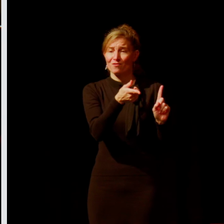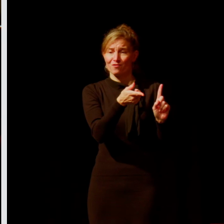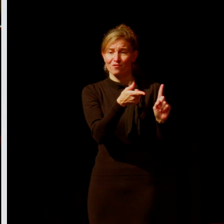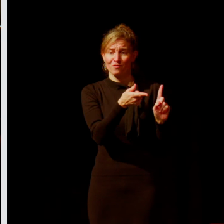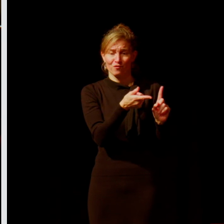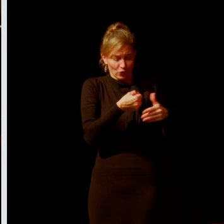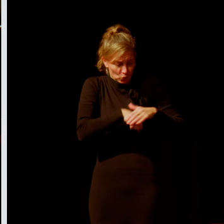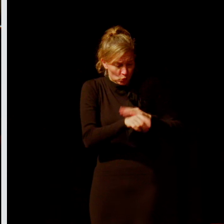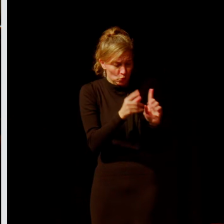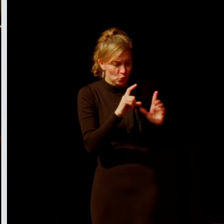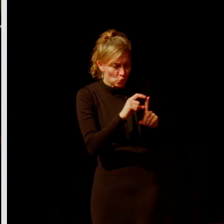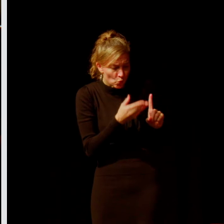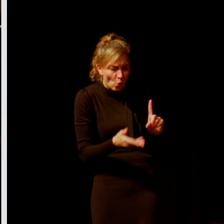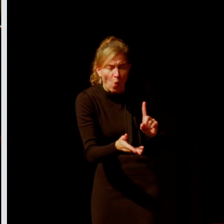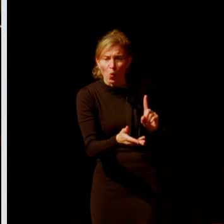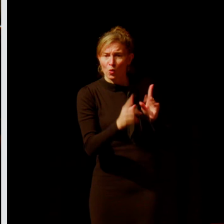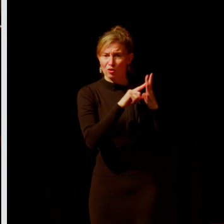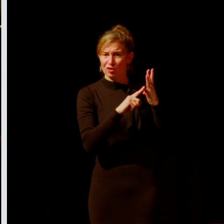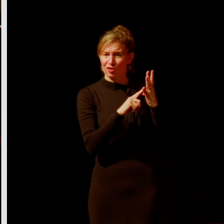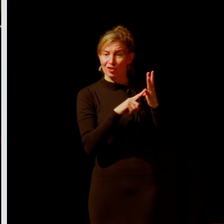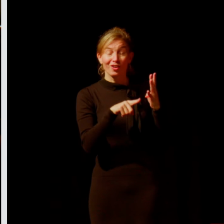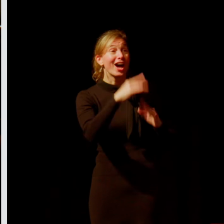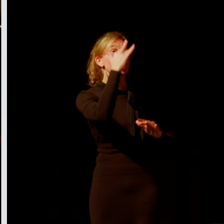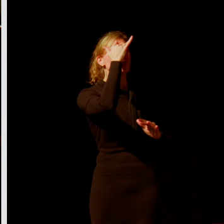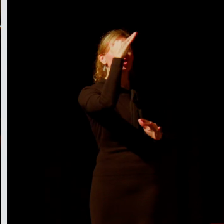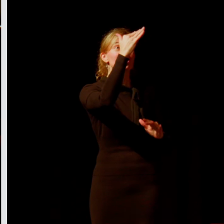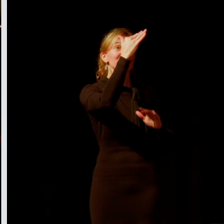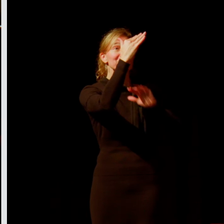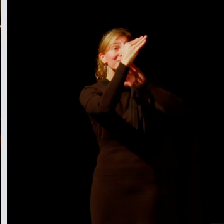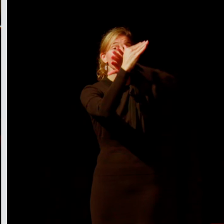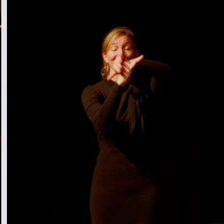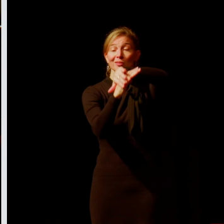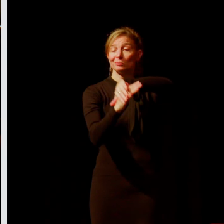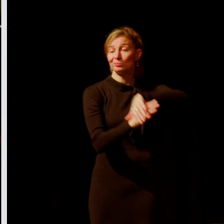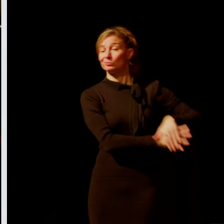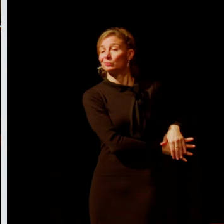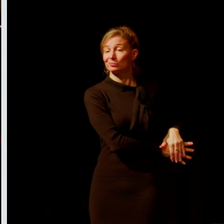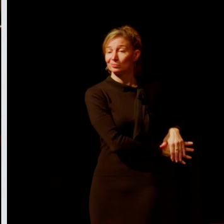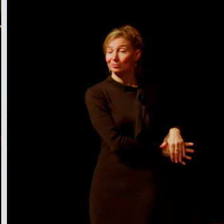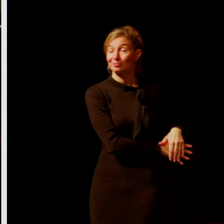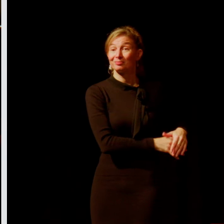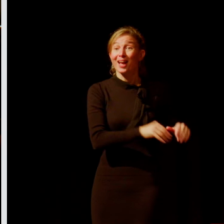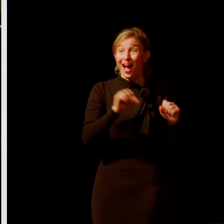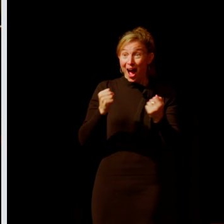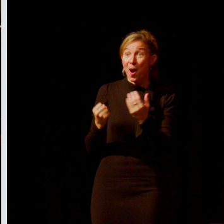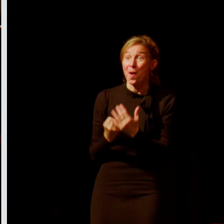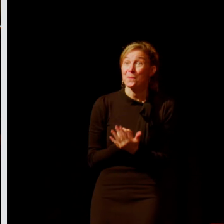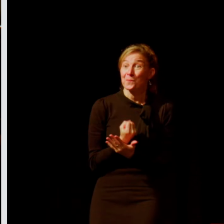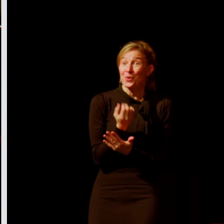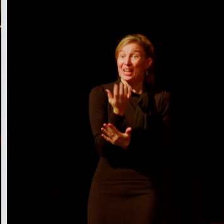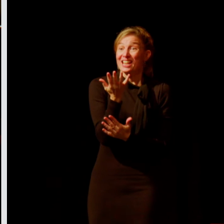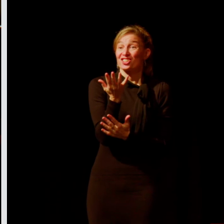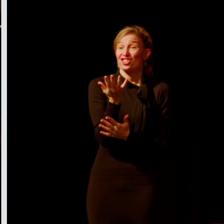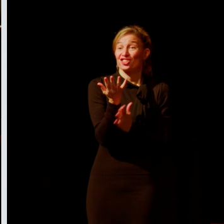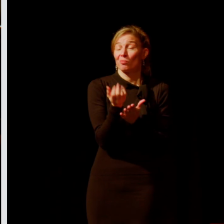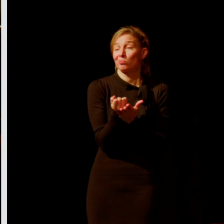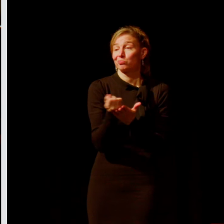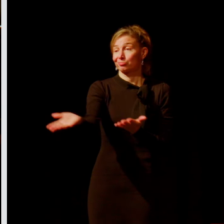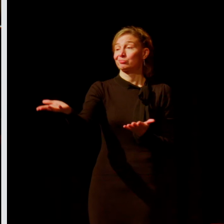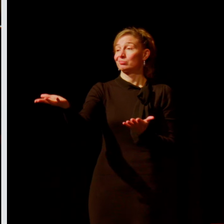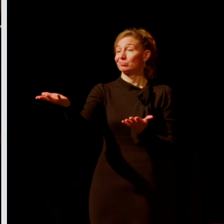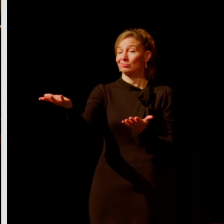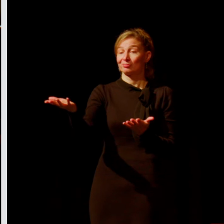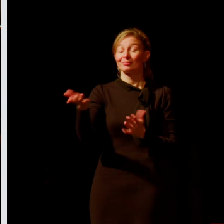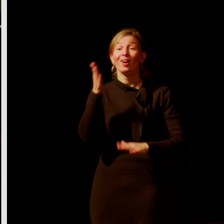And their dreams deferred. Their potential wasted.